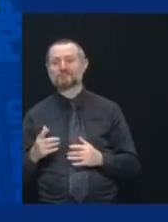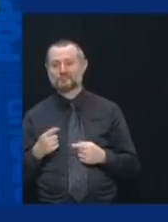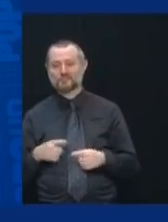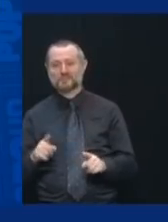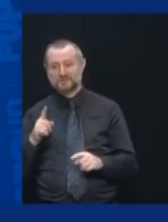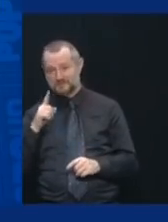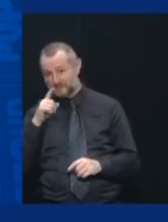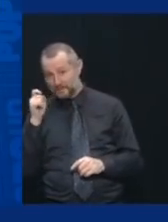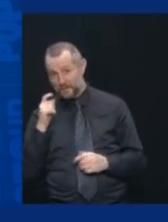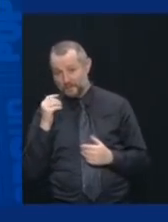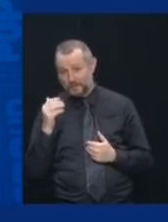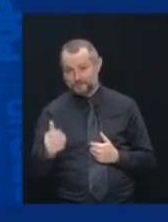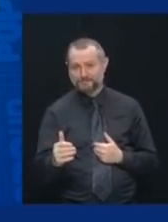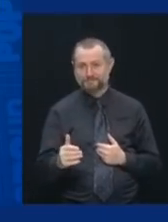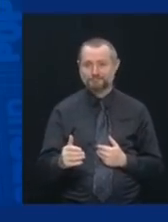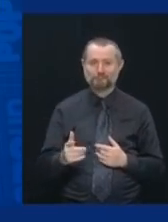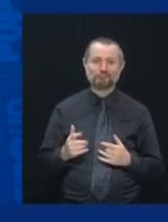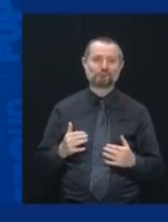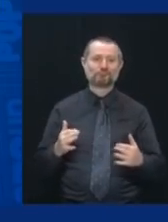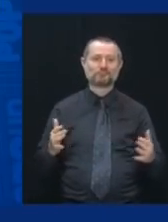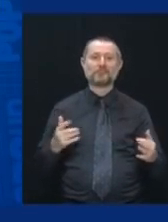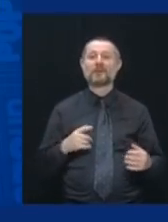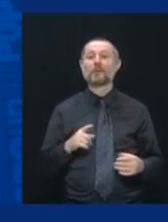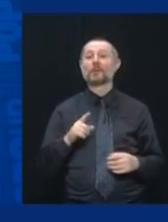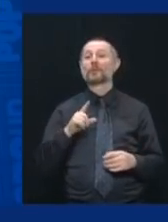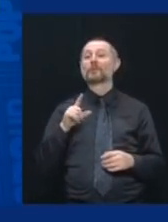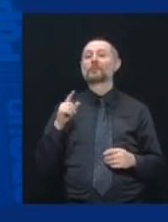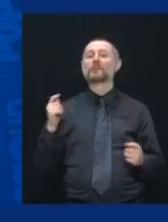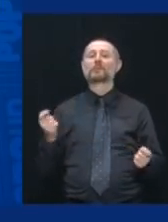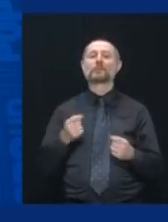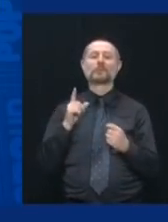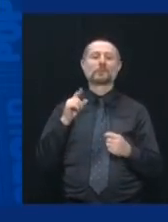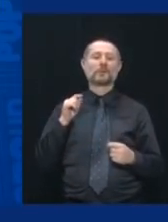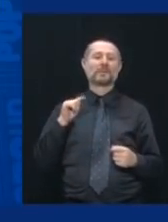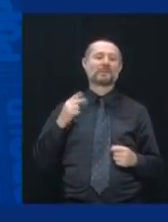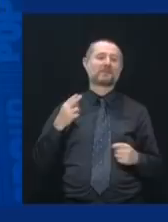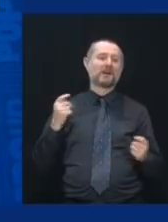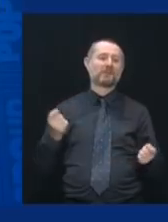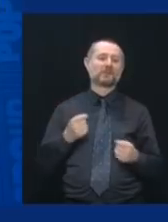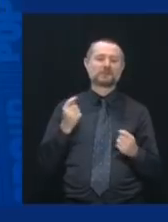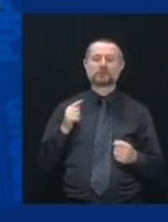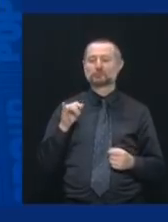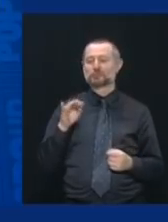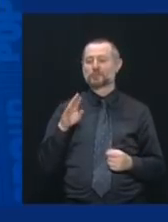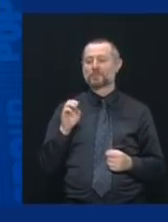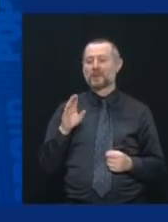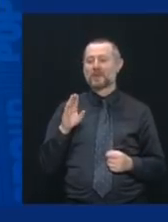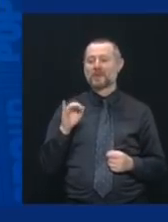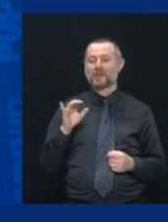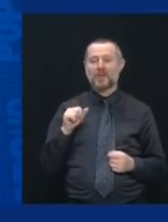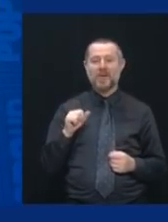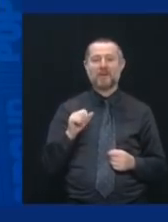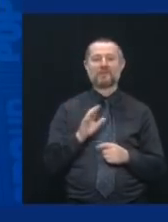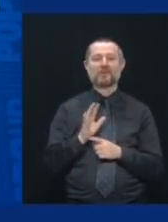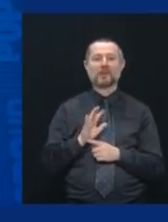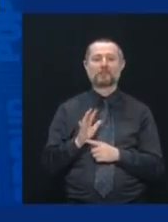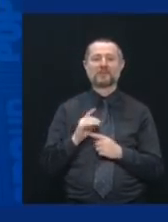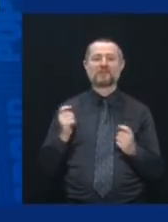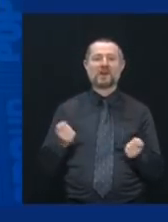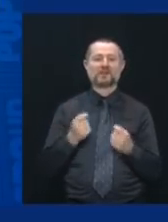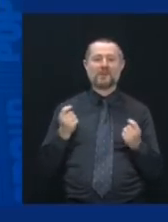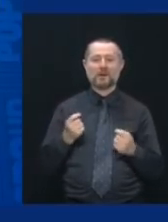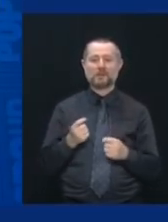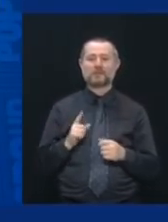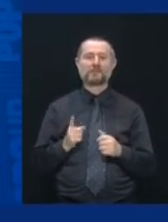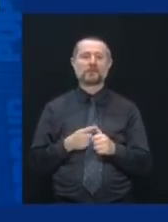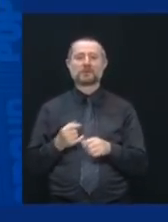summer with the 20th anniversary of Tribeca and the opening of Little Island at Pier 55.